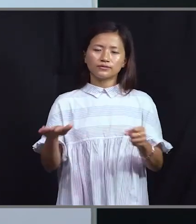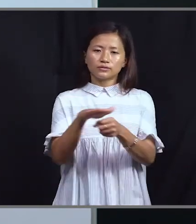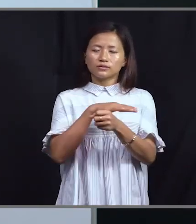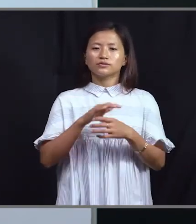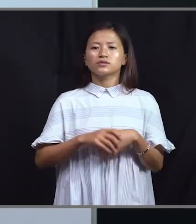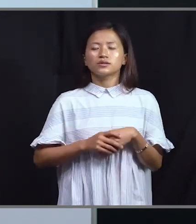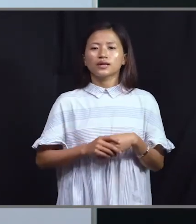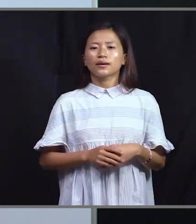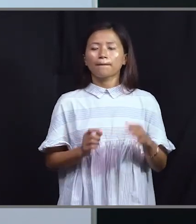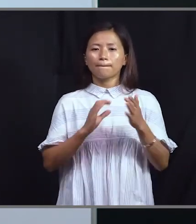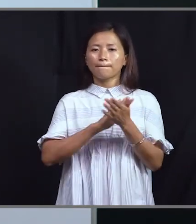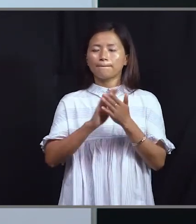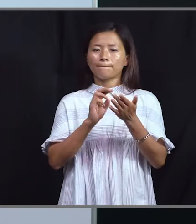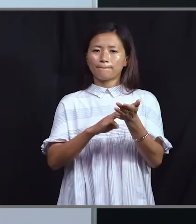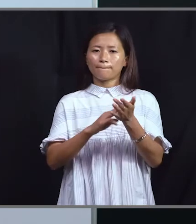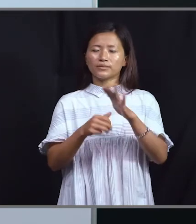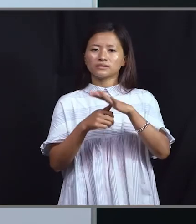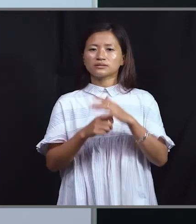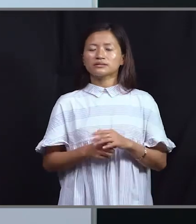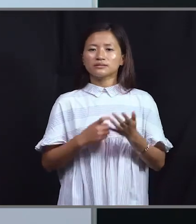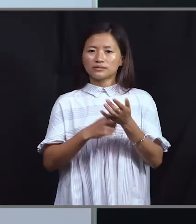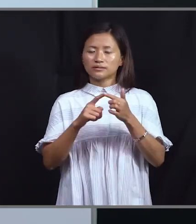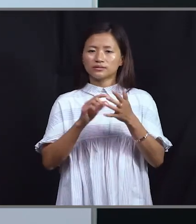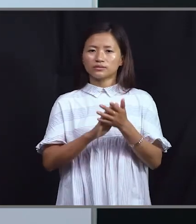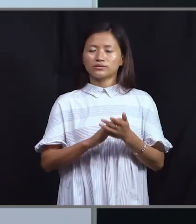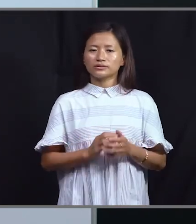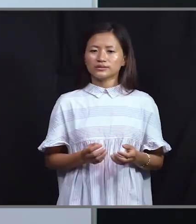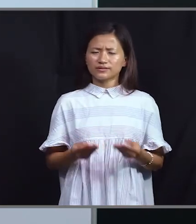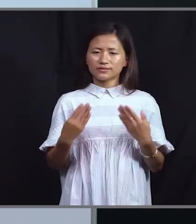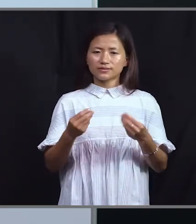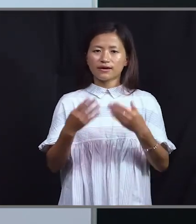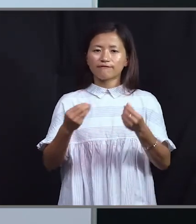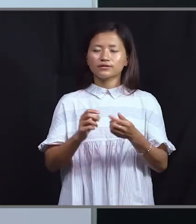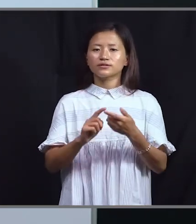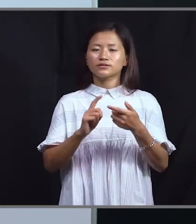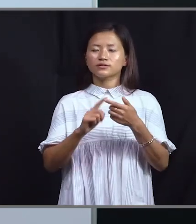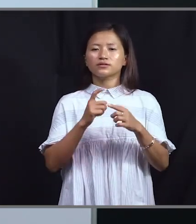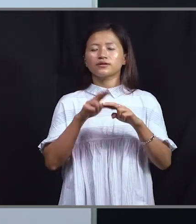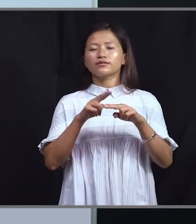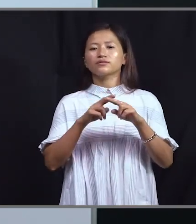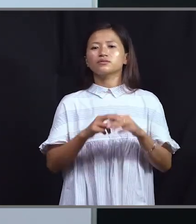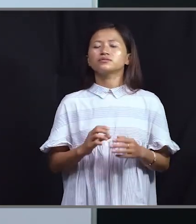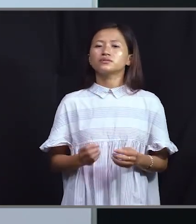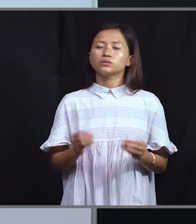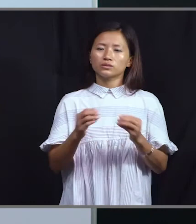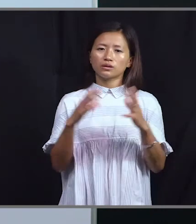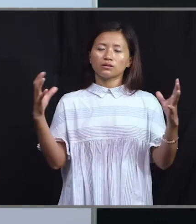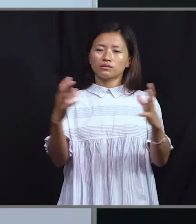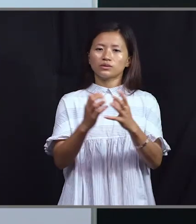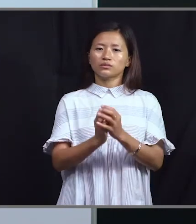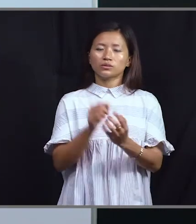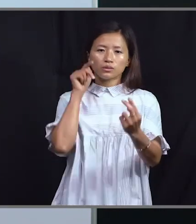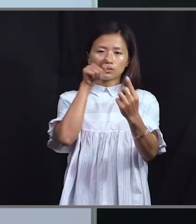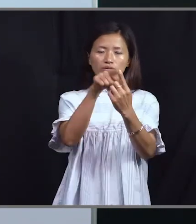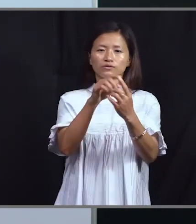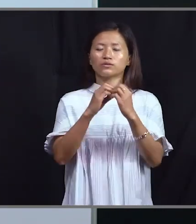So a manager is required to coordinate the efforts of different people towards the common goal of an organization.